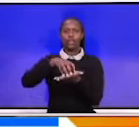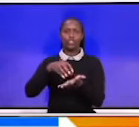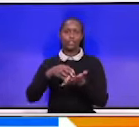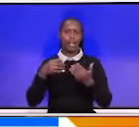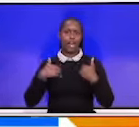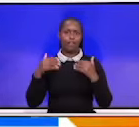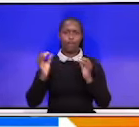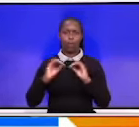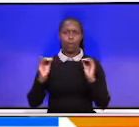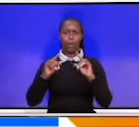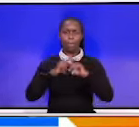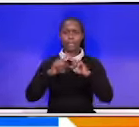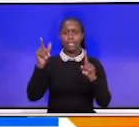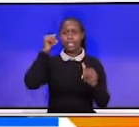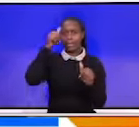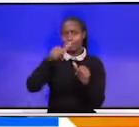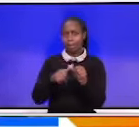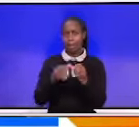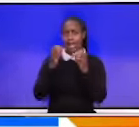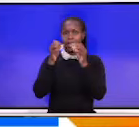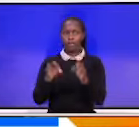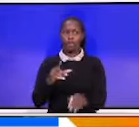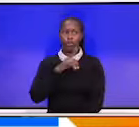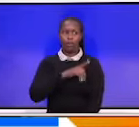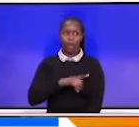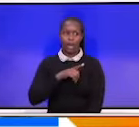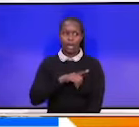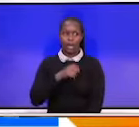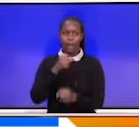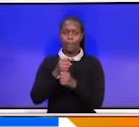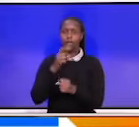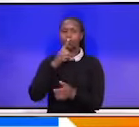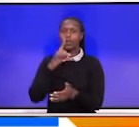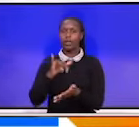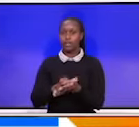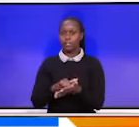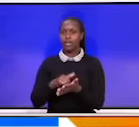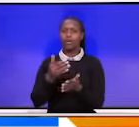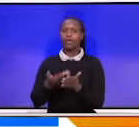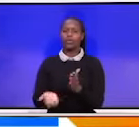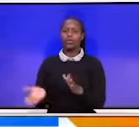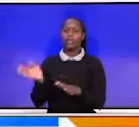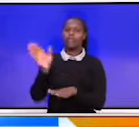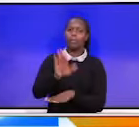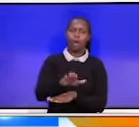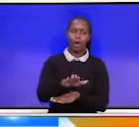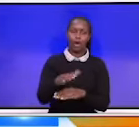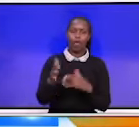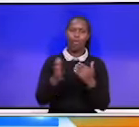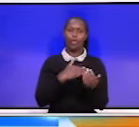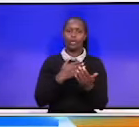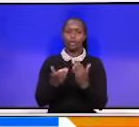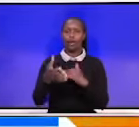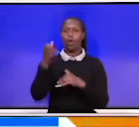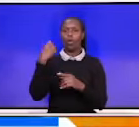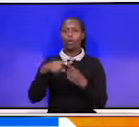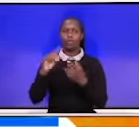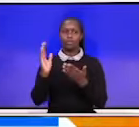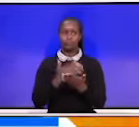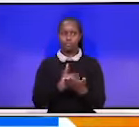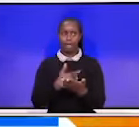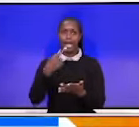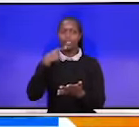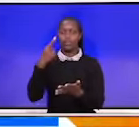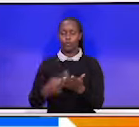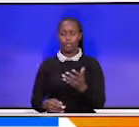remember that if you are lucky, just give back whatever you are waived. And I'm saying, in